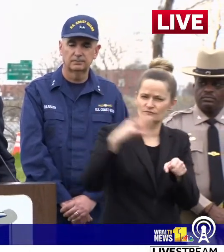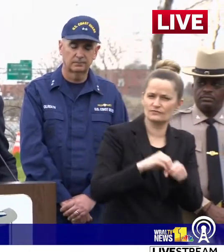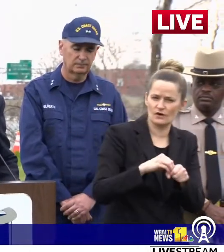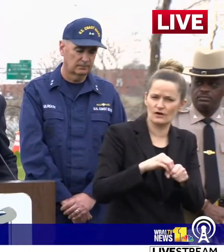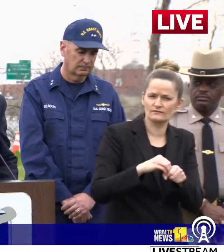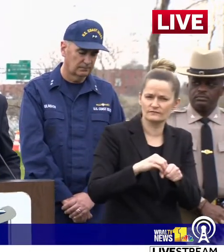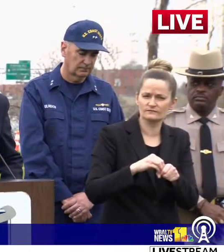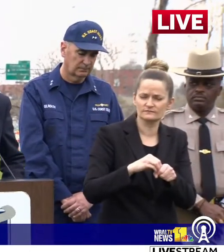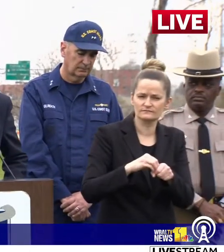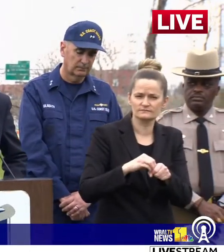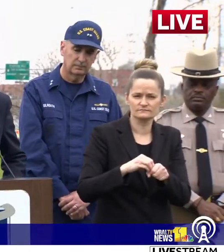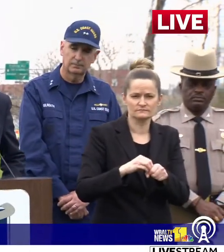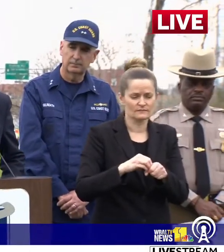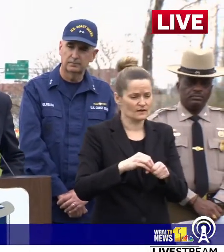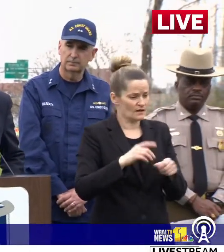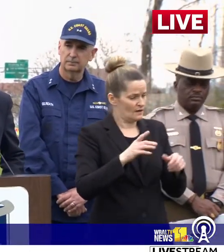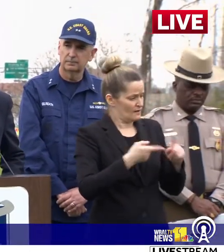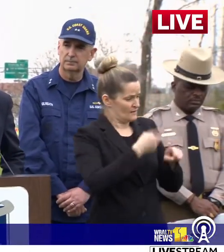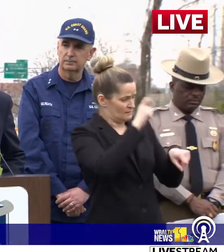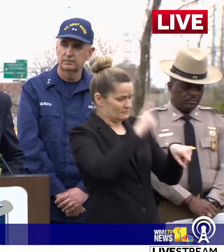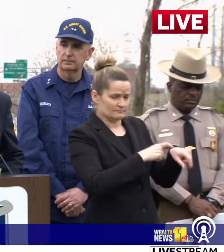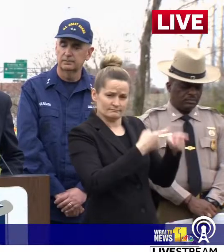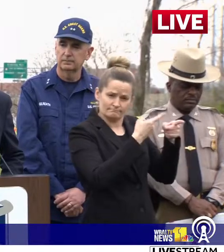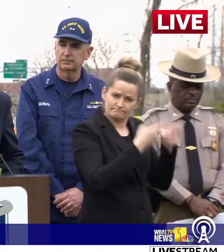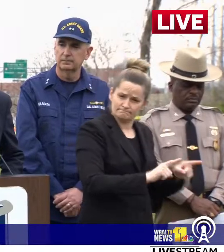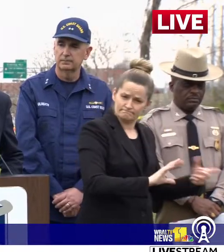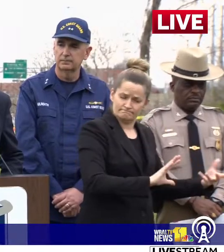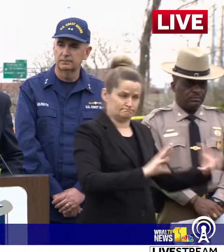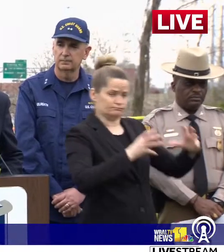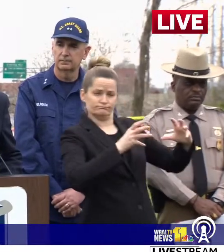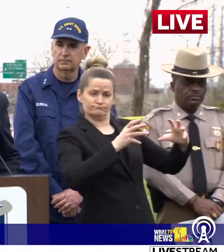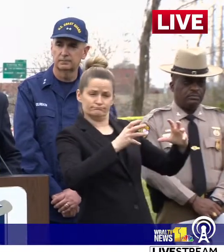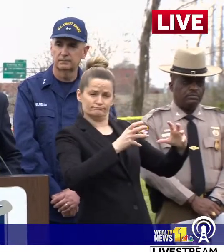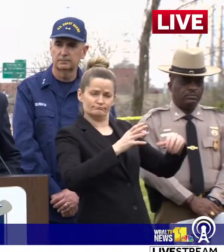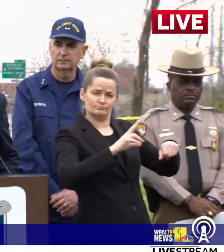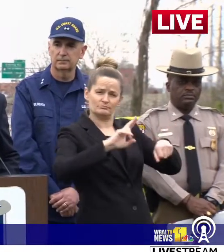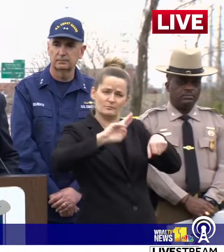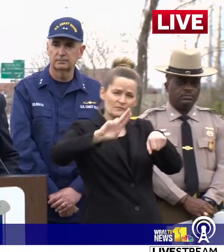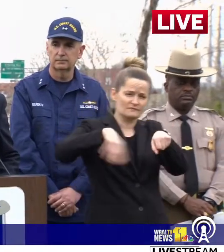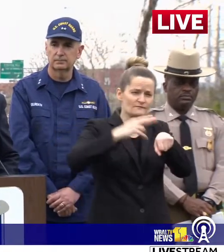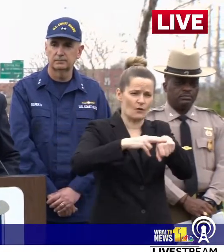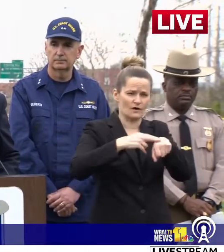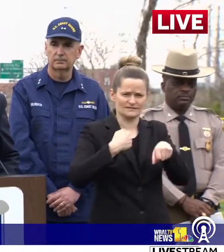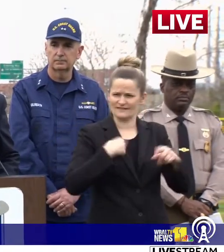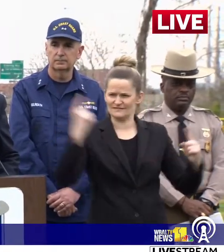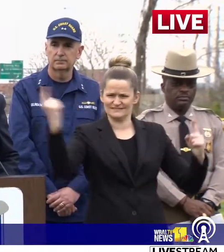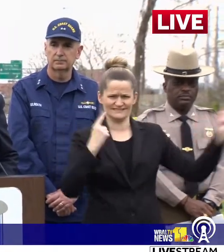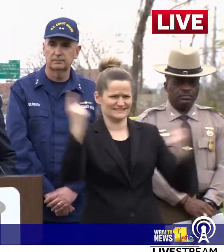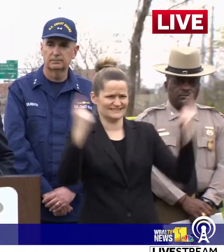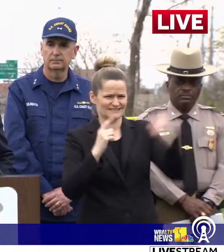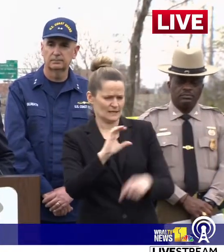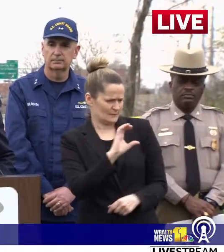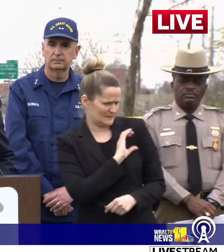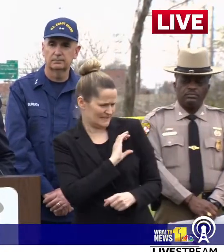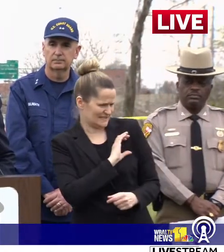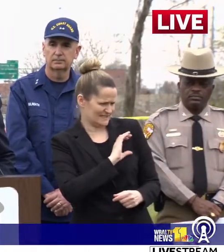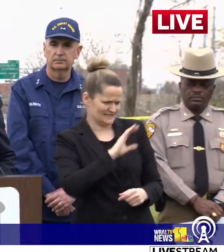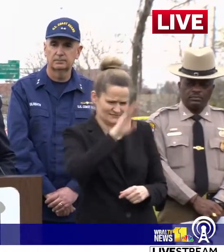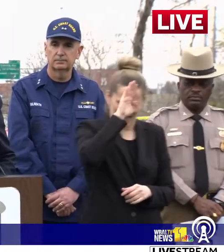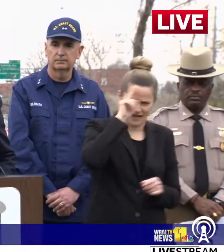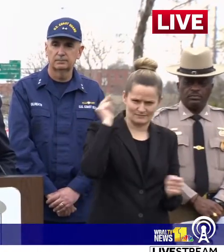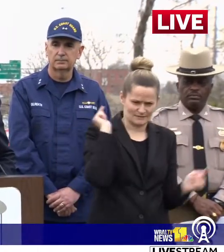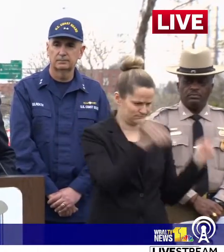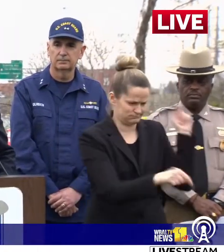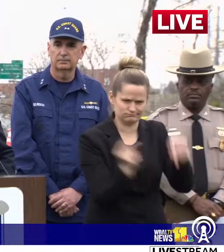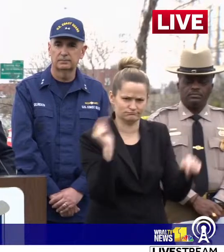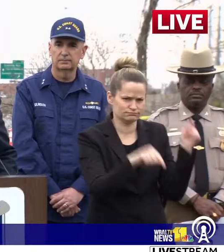first responders were here, our fireboats, our police. But since then, it has been the team led by Governor Moore. And I've